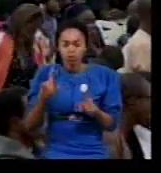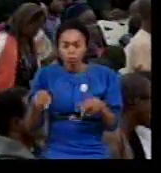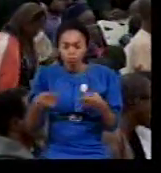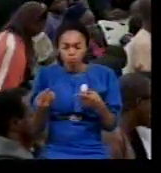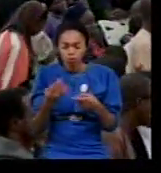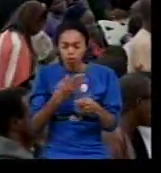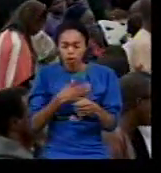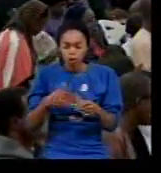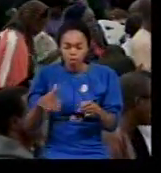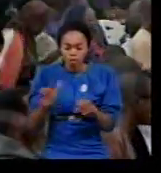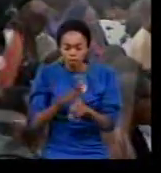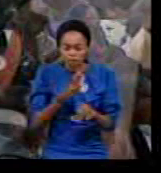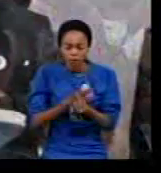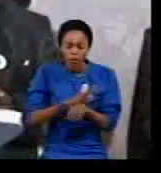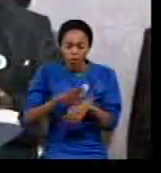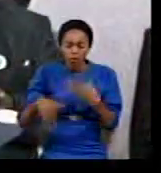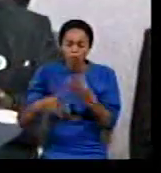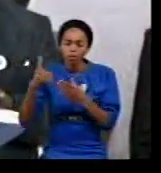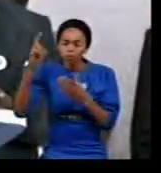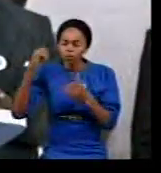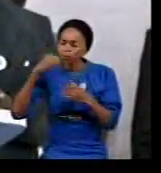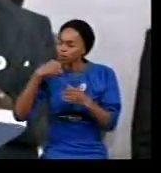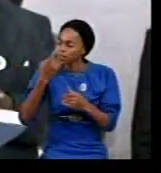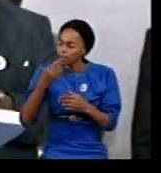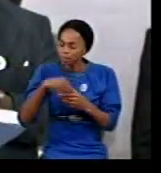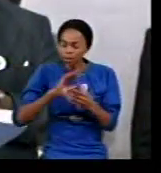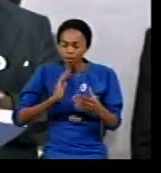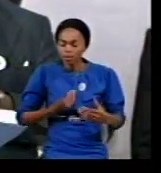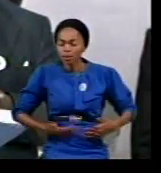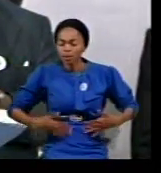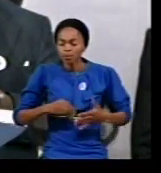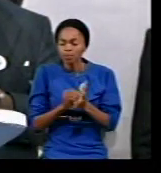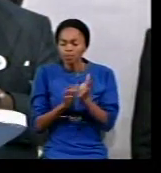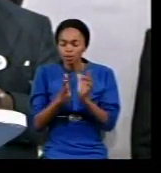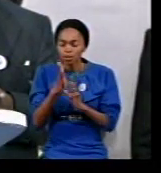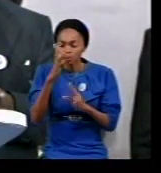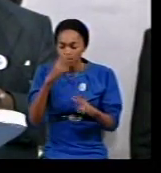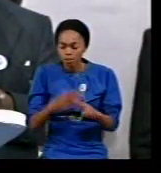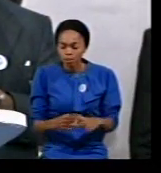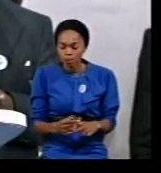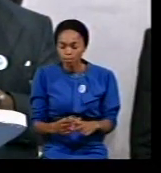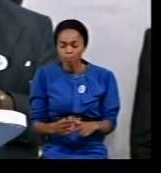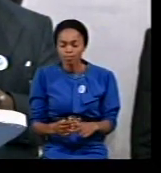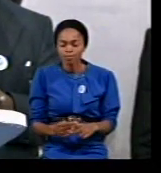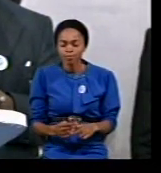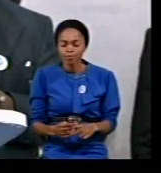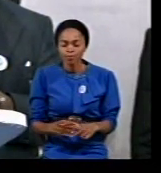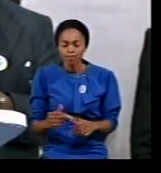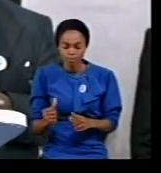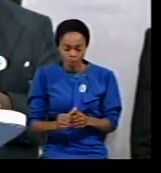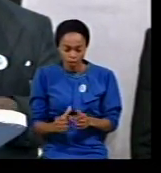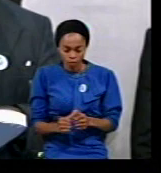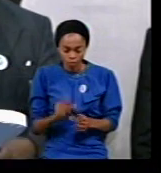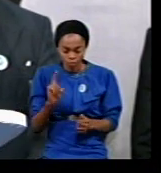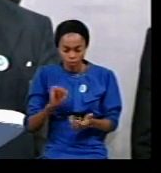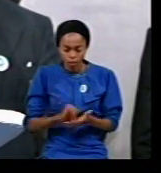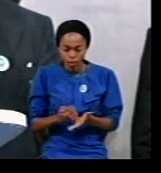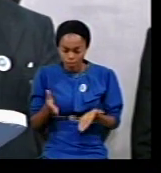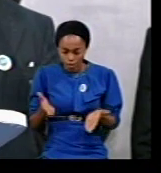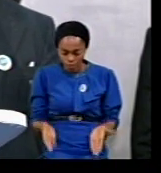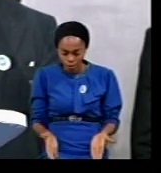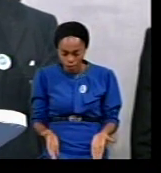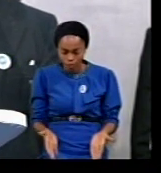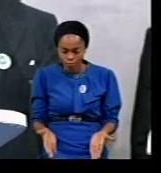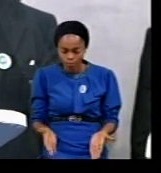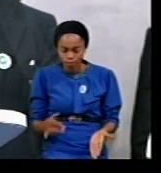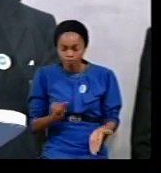thou hast said, are you truthful? I pray. Will you fulfill your promise? Will you do what you said you will do? If